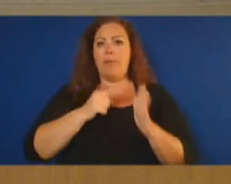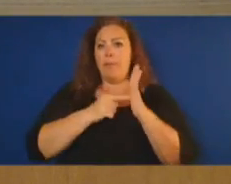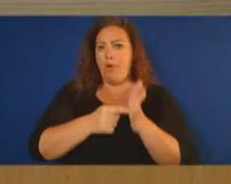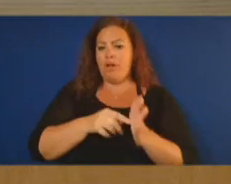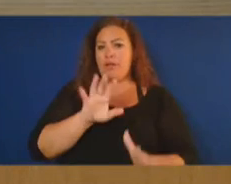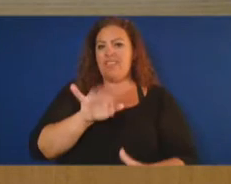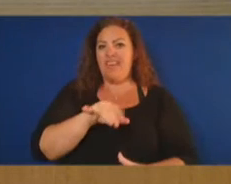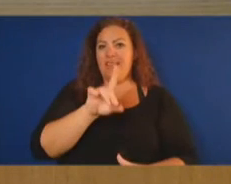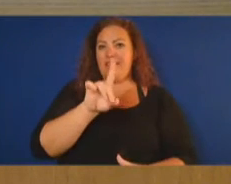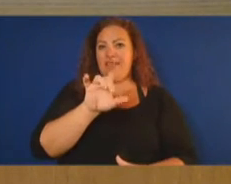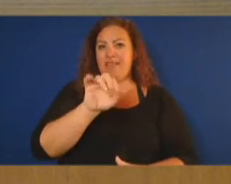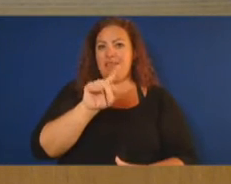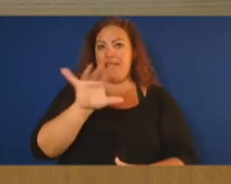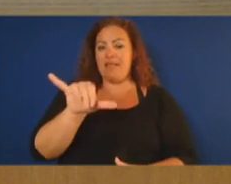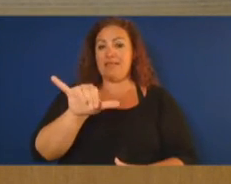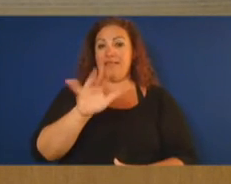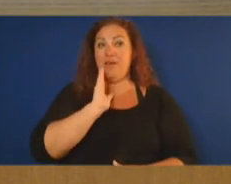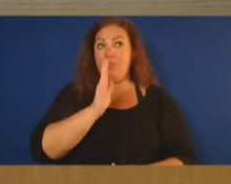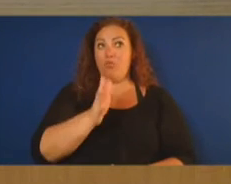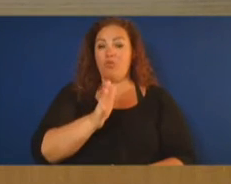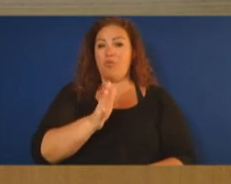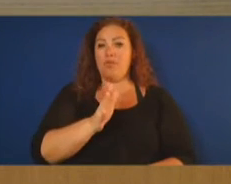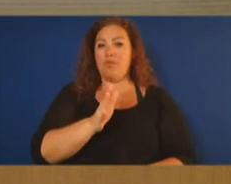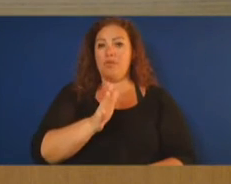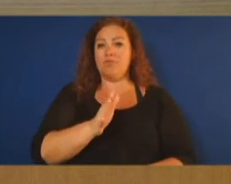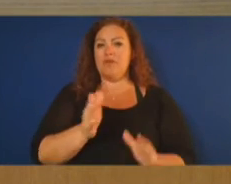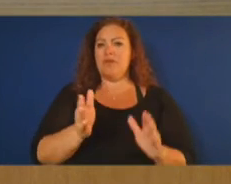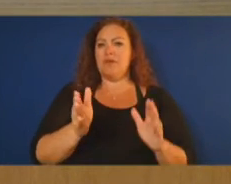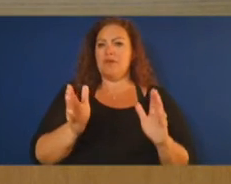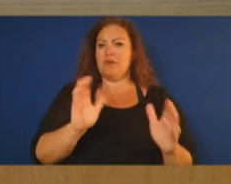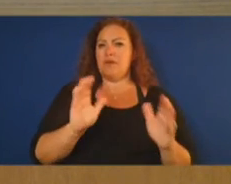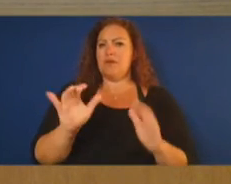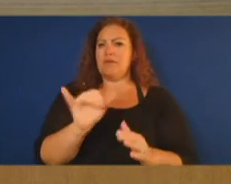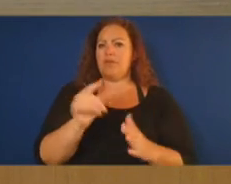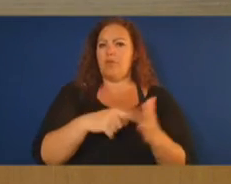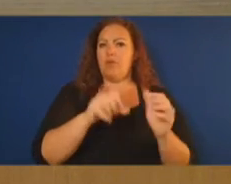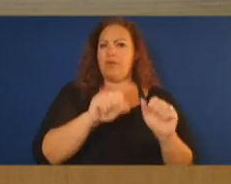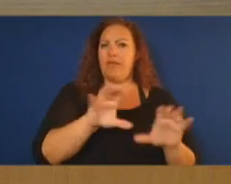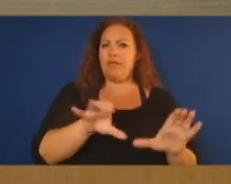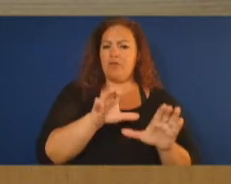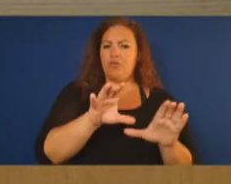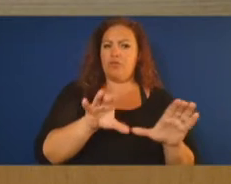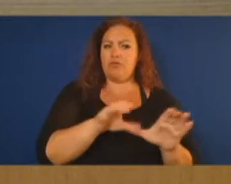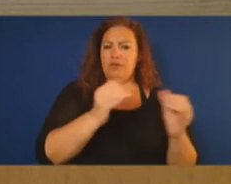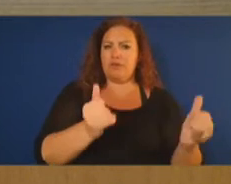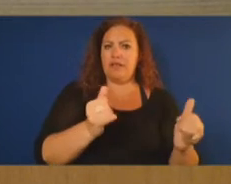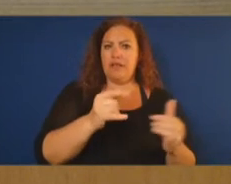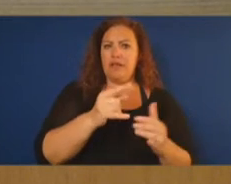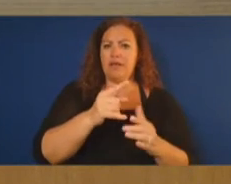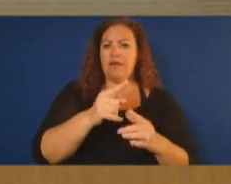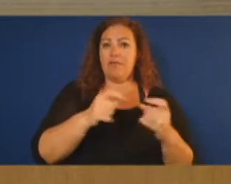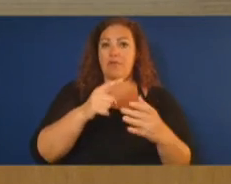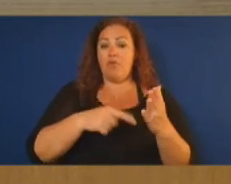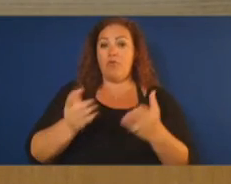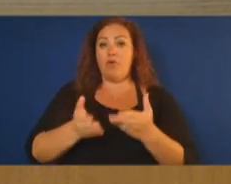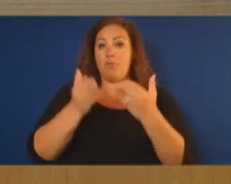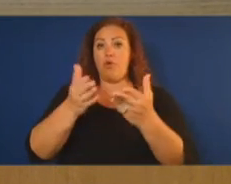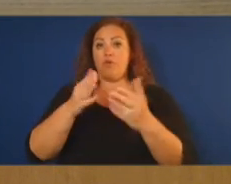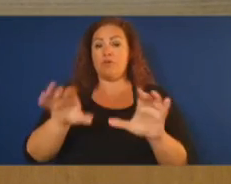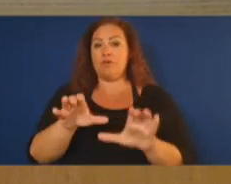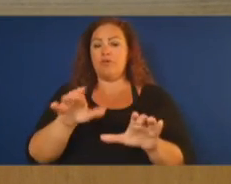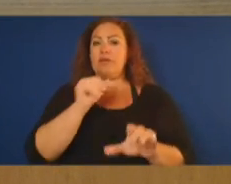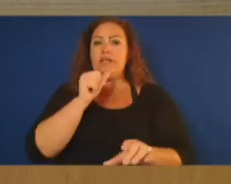density is going to be comparable to what can be done today versus what we're proposing to do not to out of